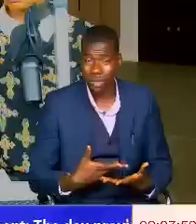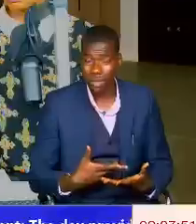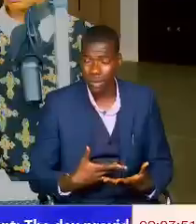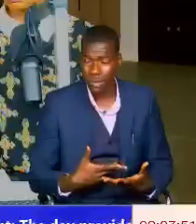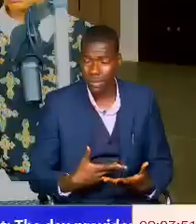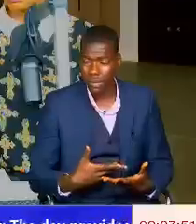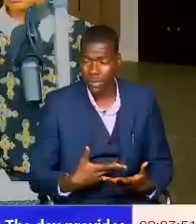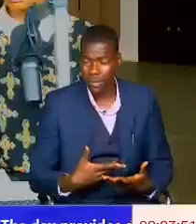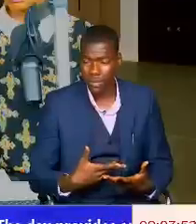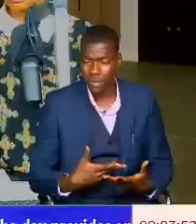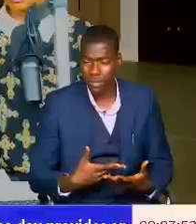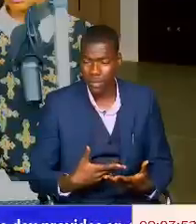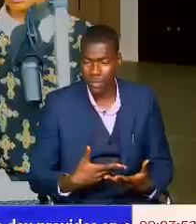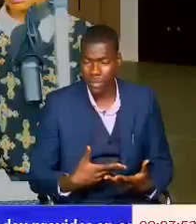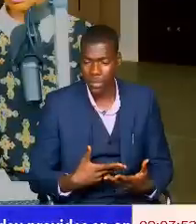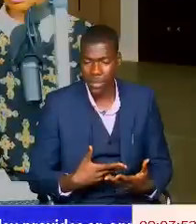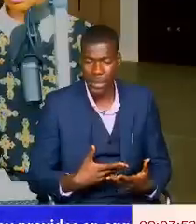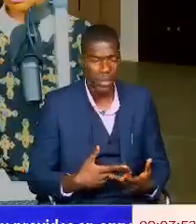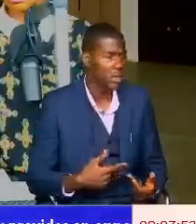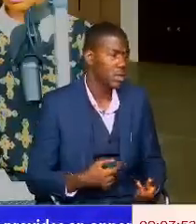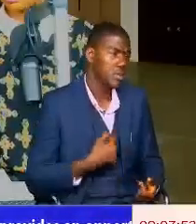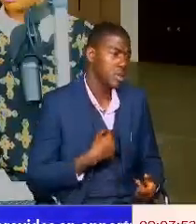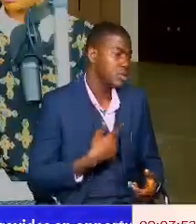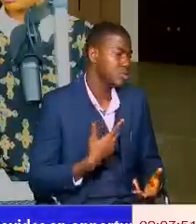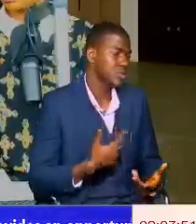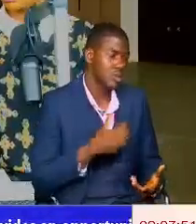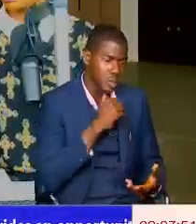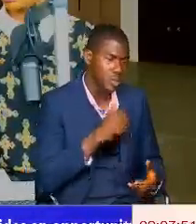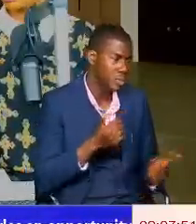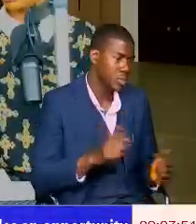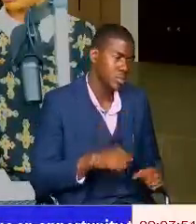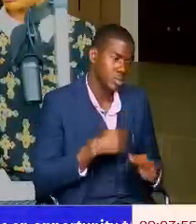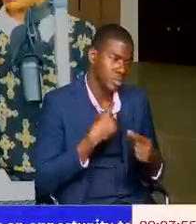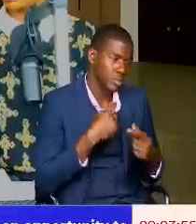Sir, that one I cannot confirm that.